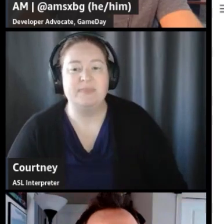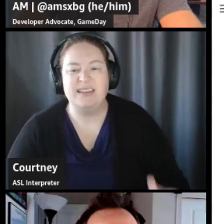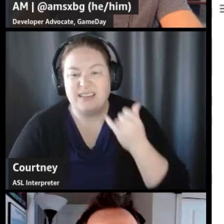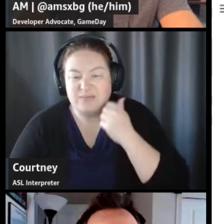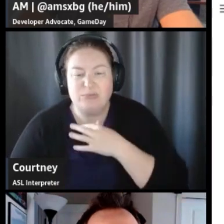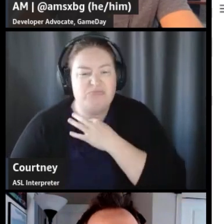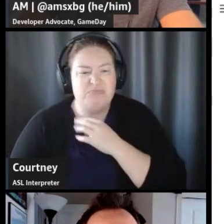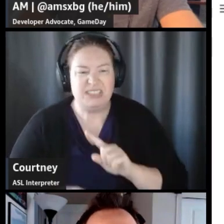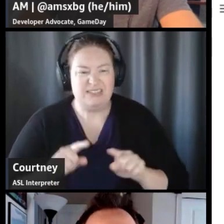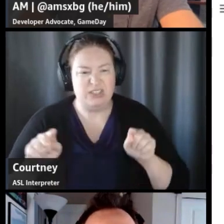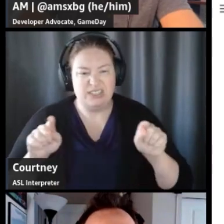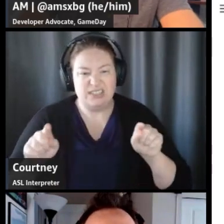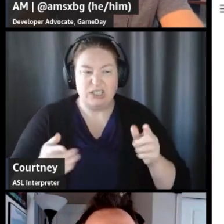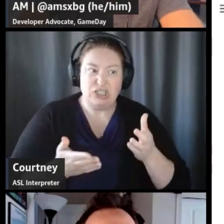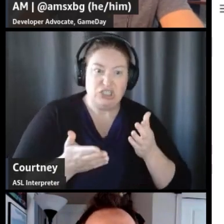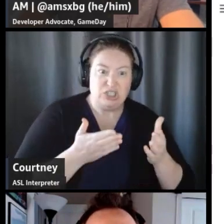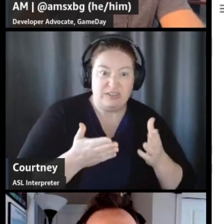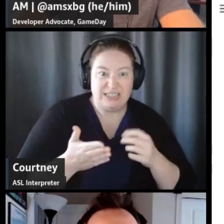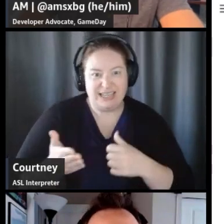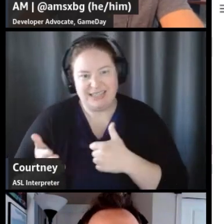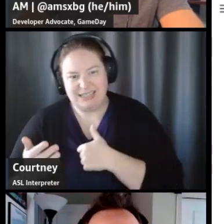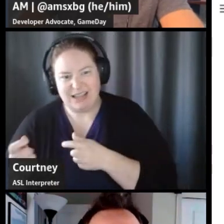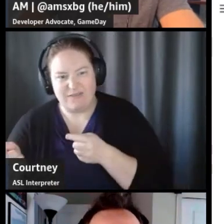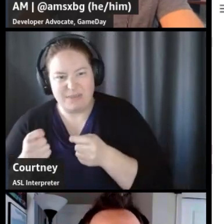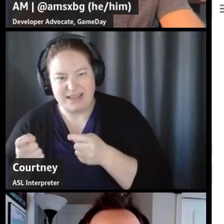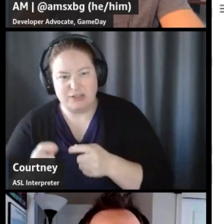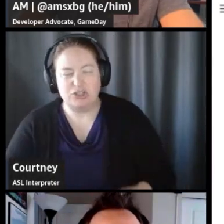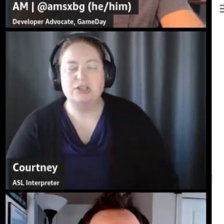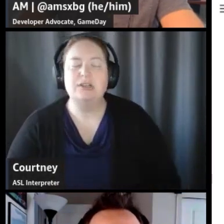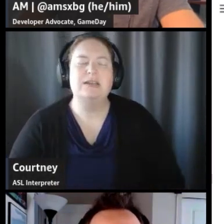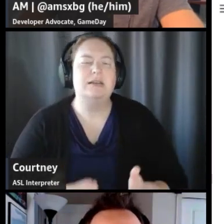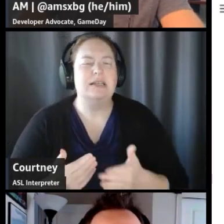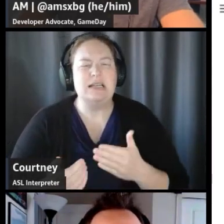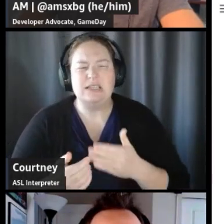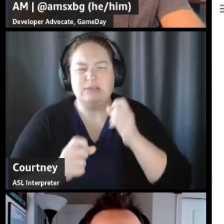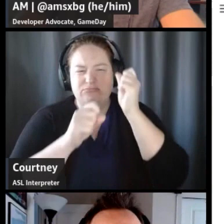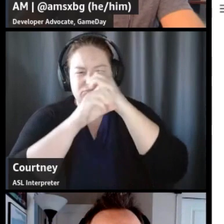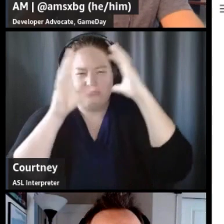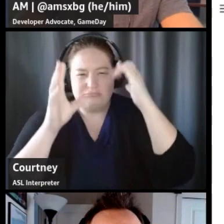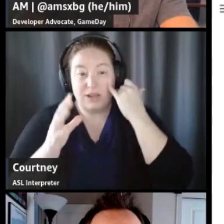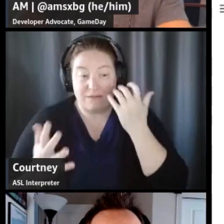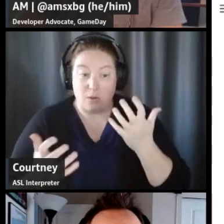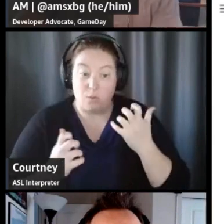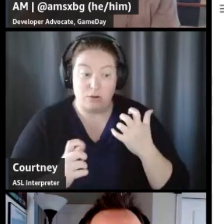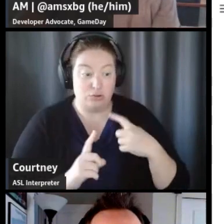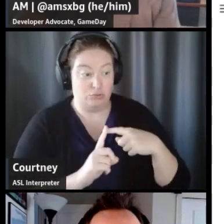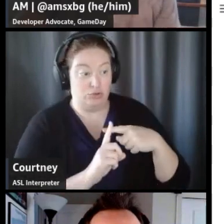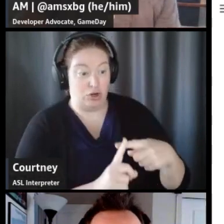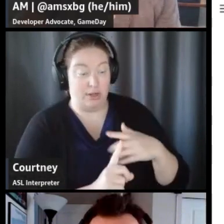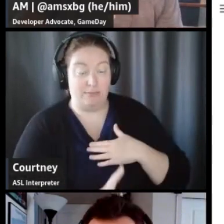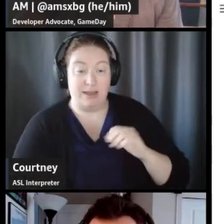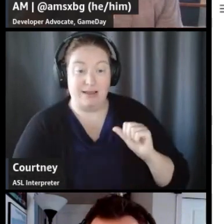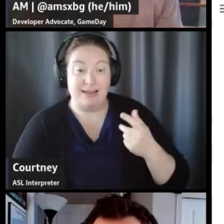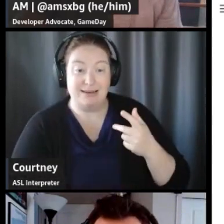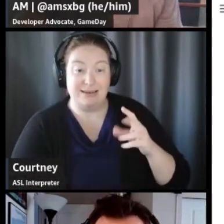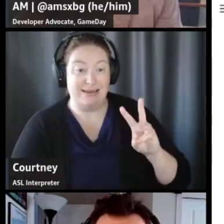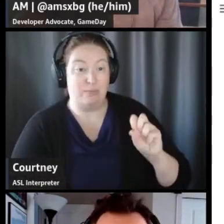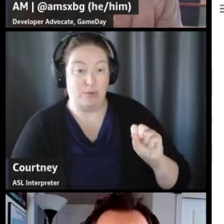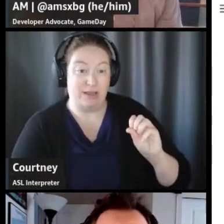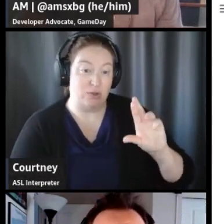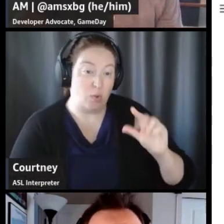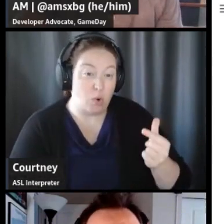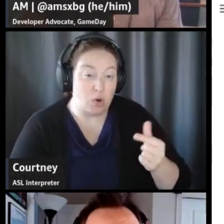difference between a service and a self-manage, a simple mental model to think about is that if I want to target my AWS organization or